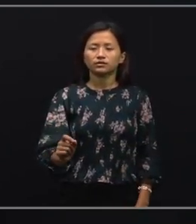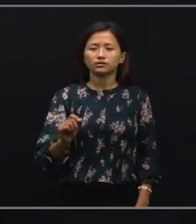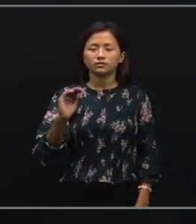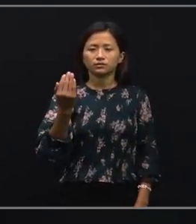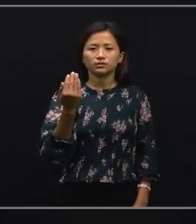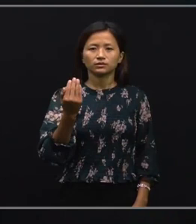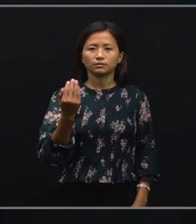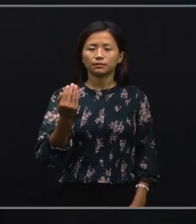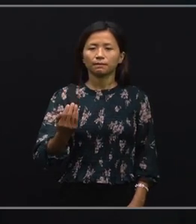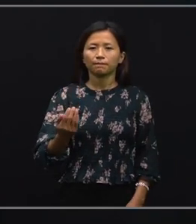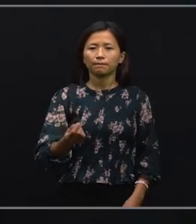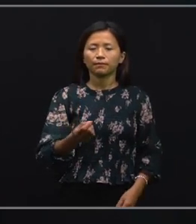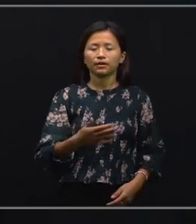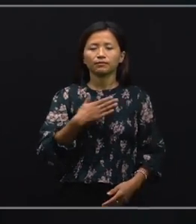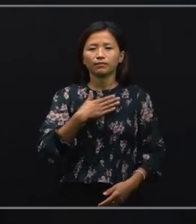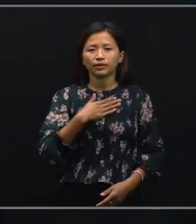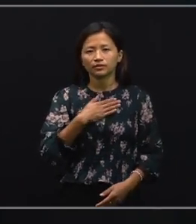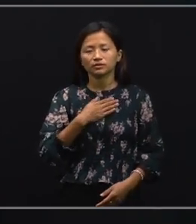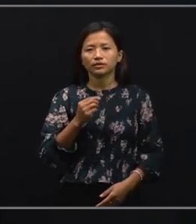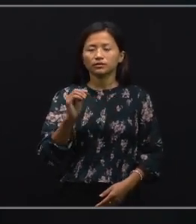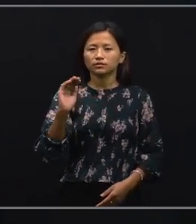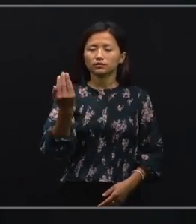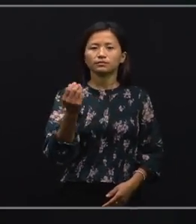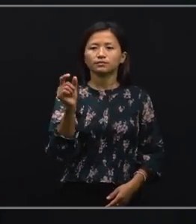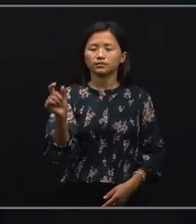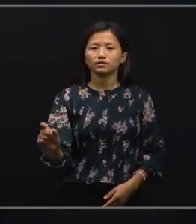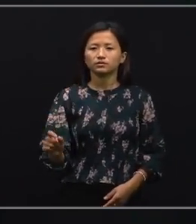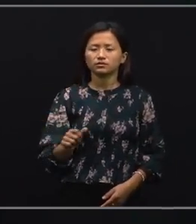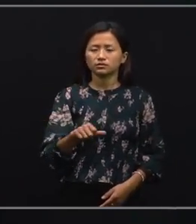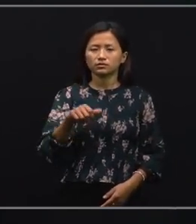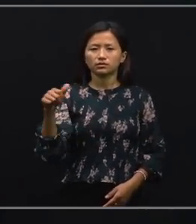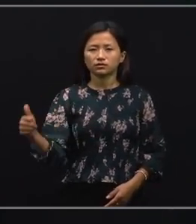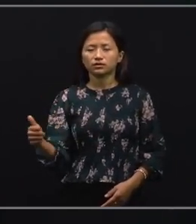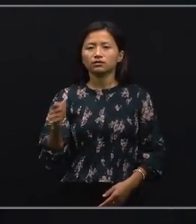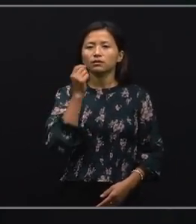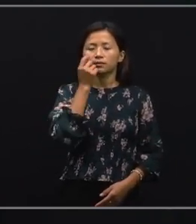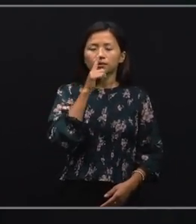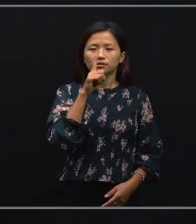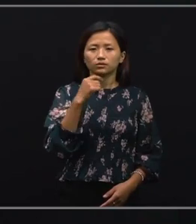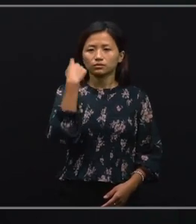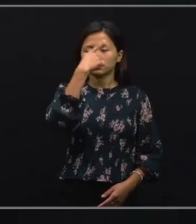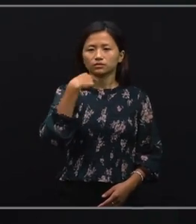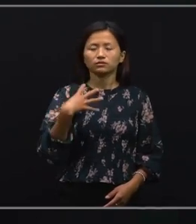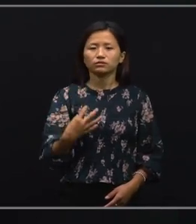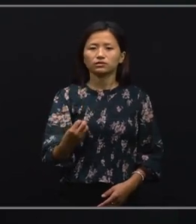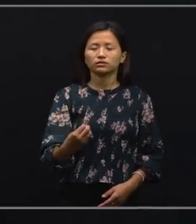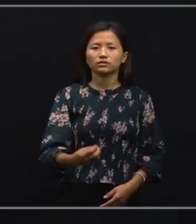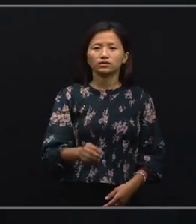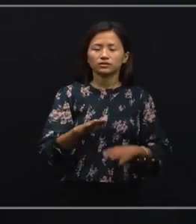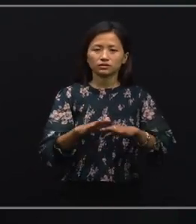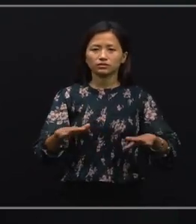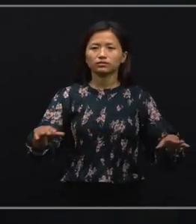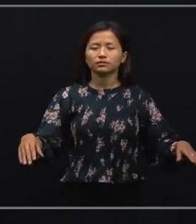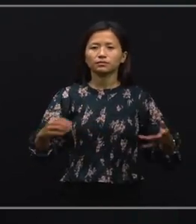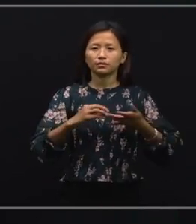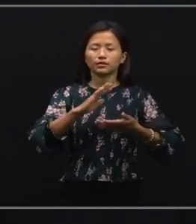the qualities, may admire some person for some certain qualities, but there will be some parents who do not want their children